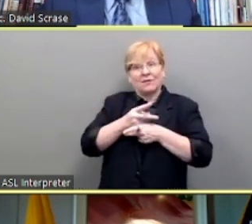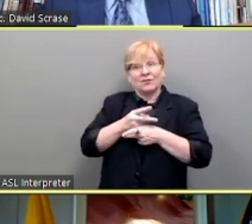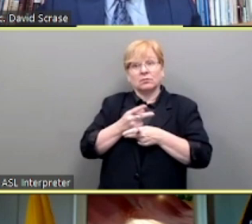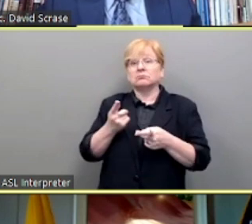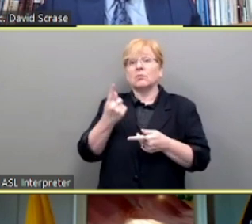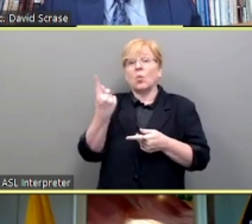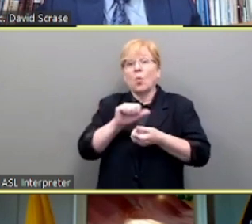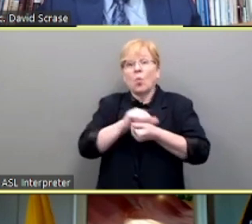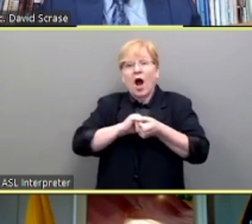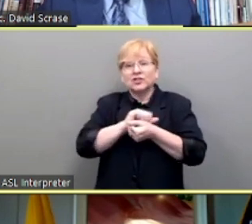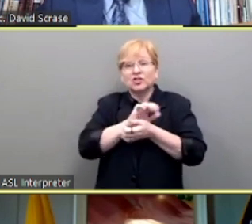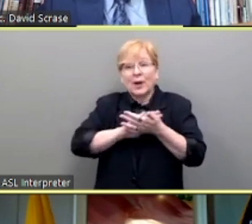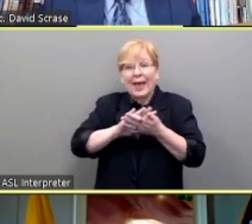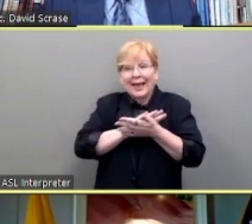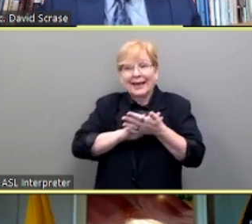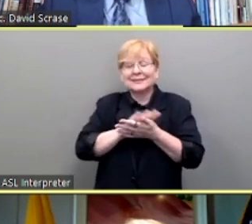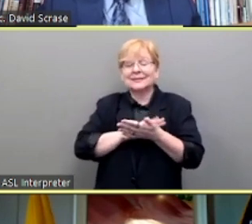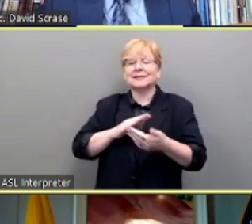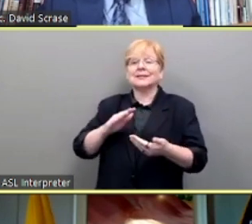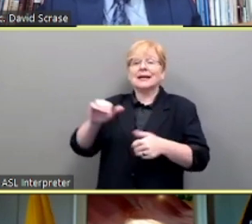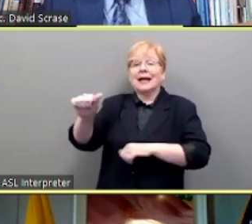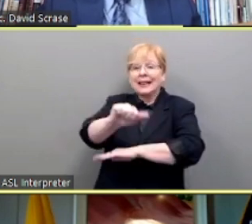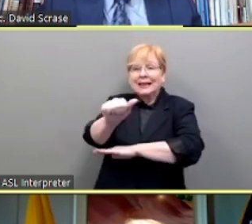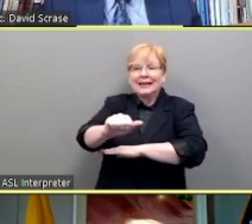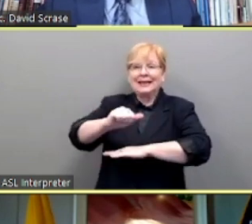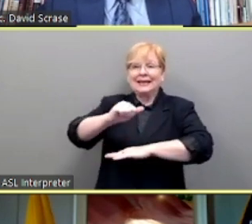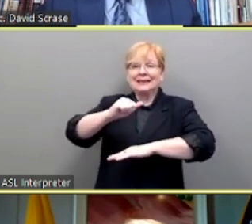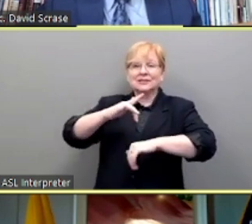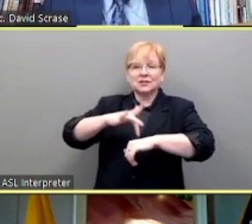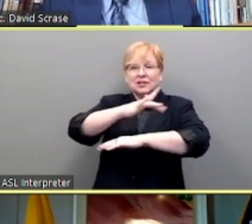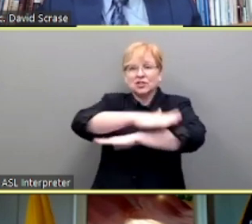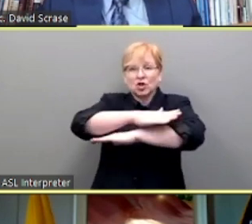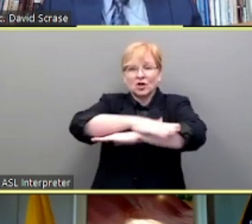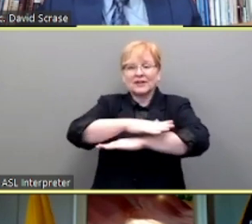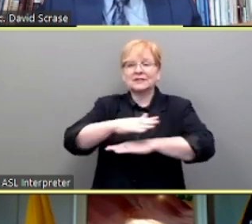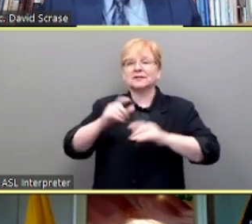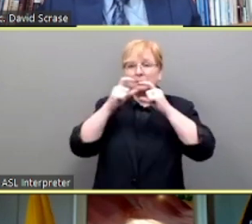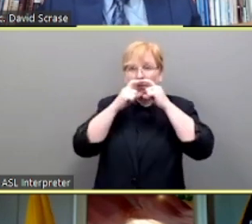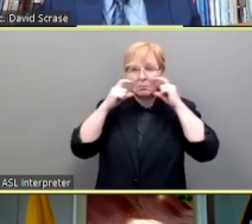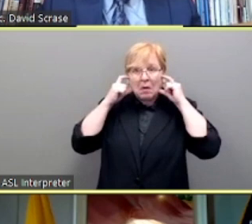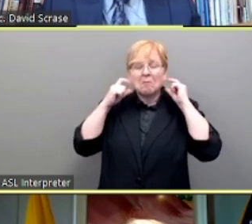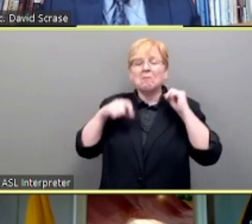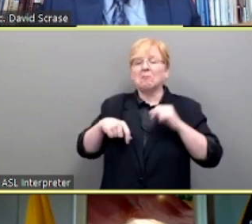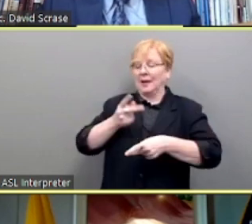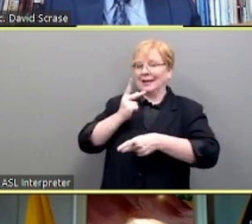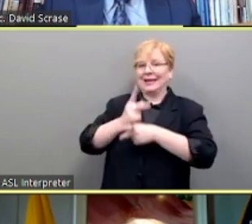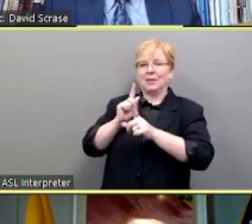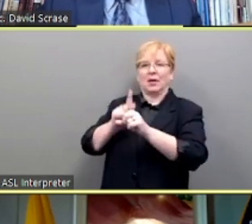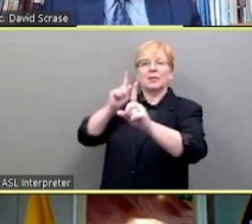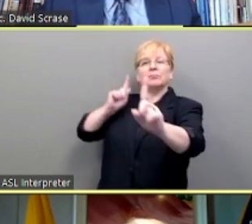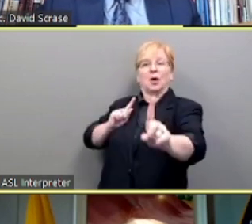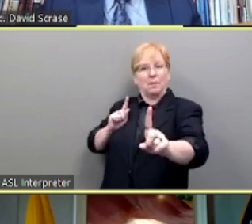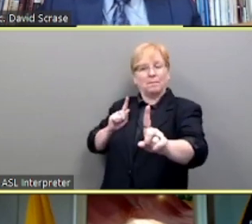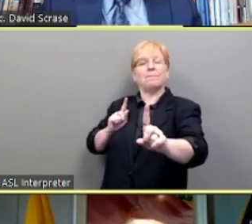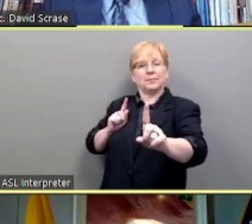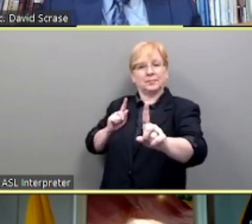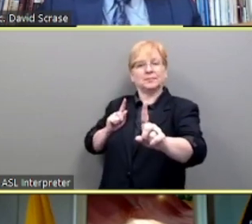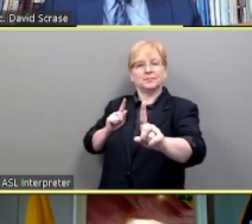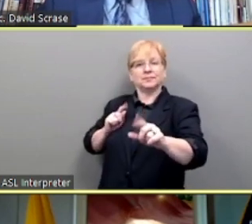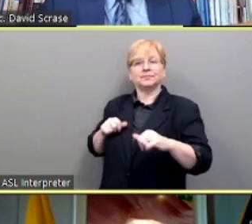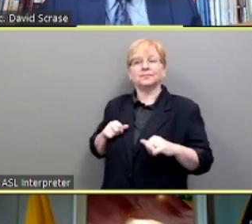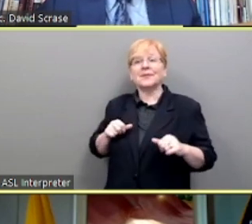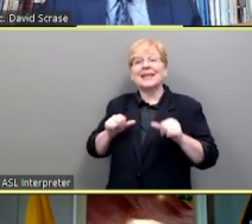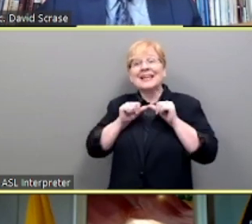hands, cleaning surfaces, coughing properly, masking up, and keeping that social distance. Continuing to